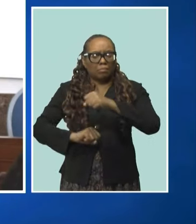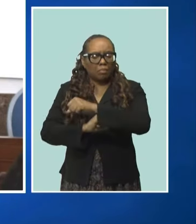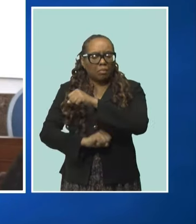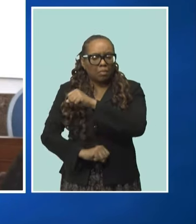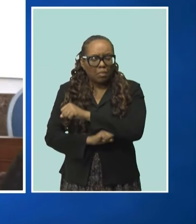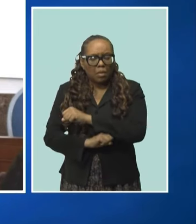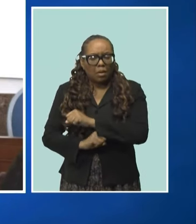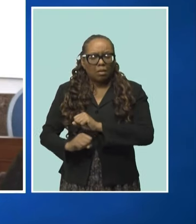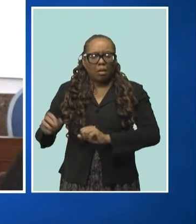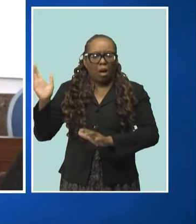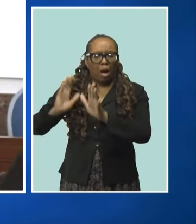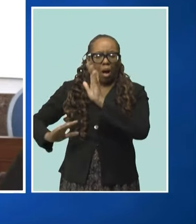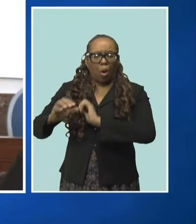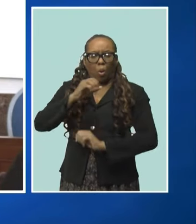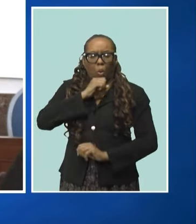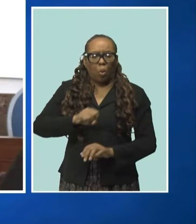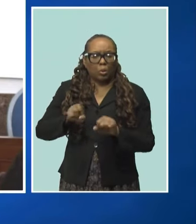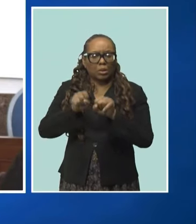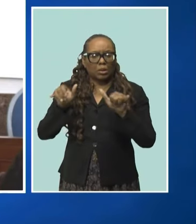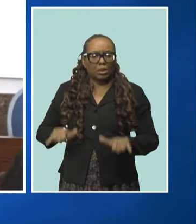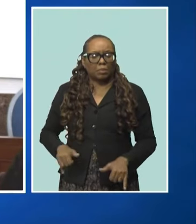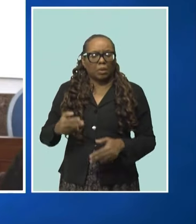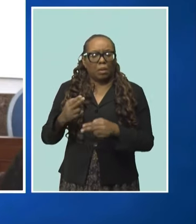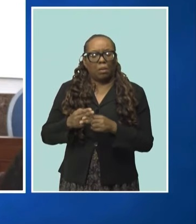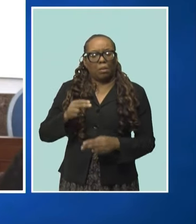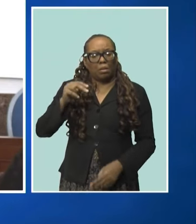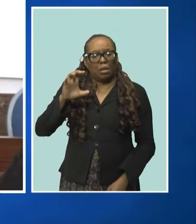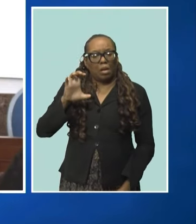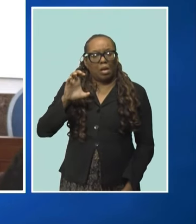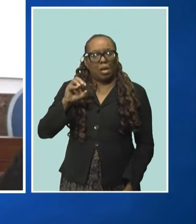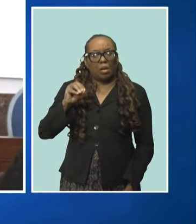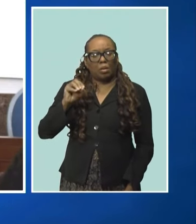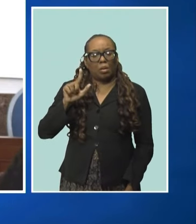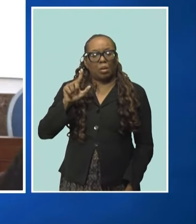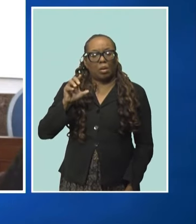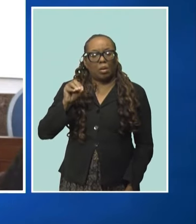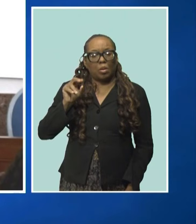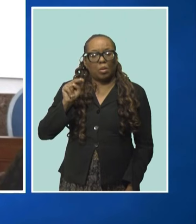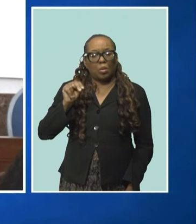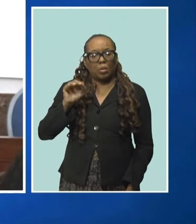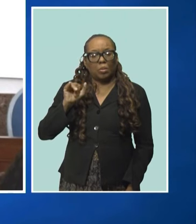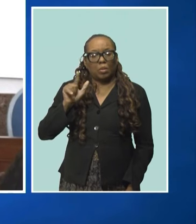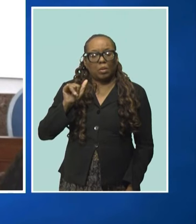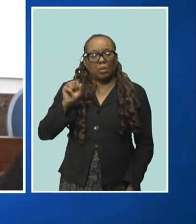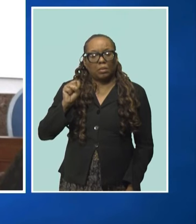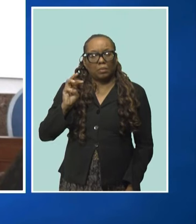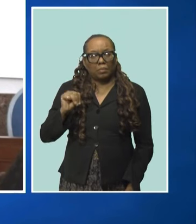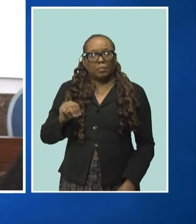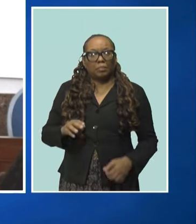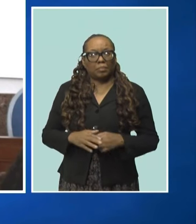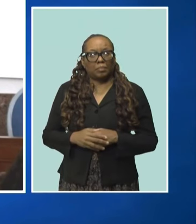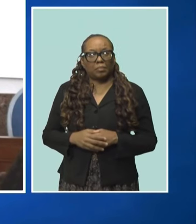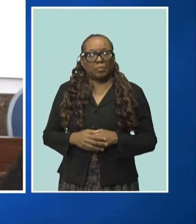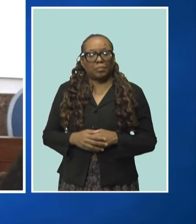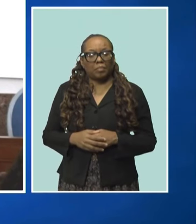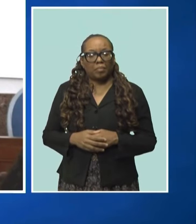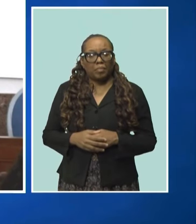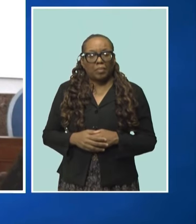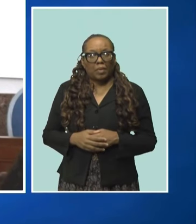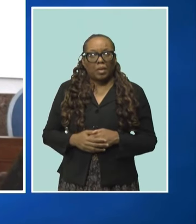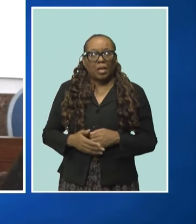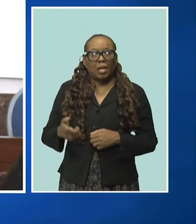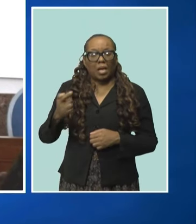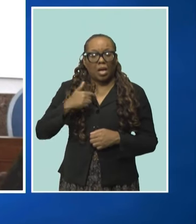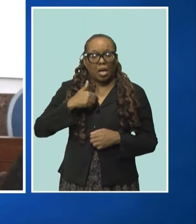is that I can tell you, and I Mr. Speaker, I say so humbly, we've given where I sat as the senior advisor to the